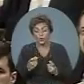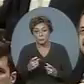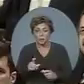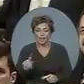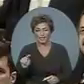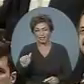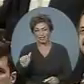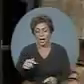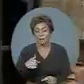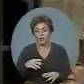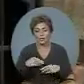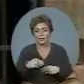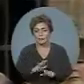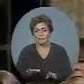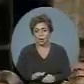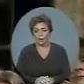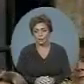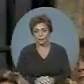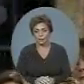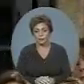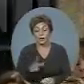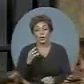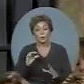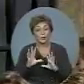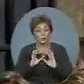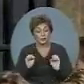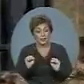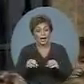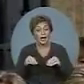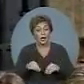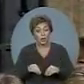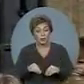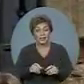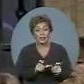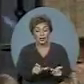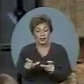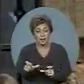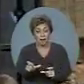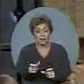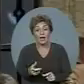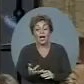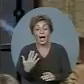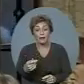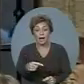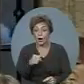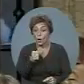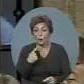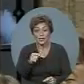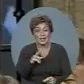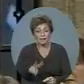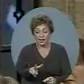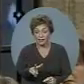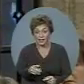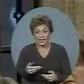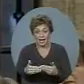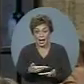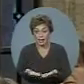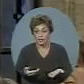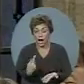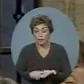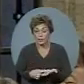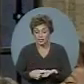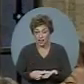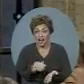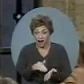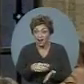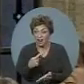for a Canadian Member of Parliament. The Minister of Defence misled the House again yesterday. He said he claimed that these allegations